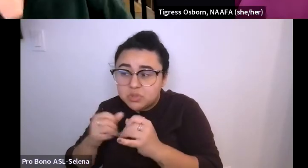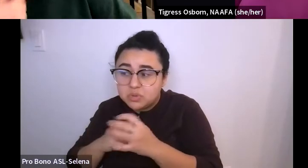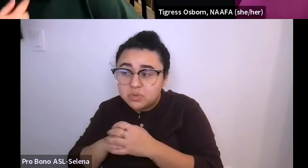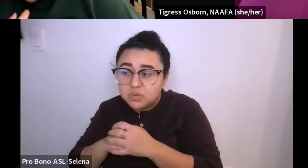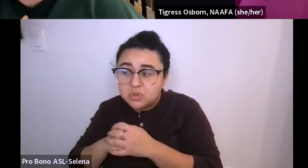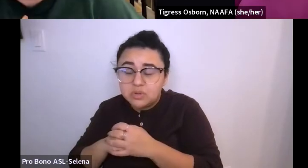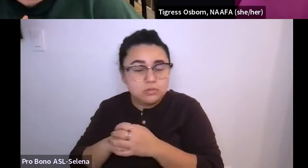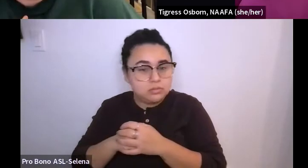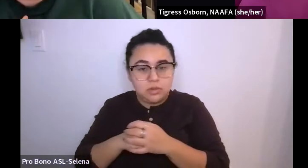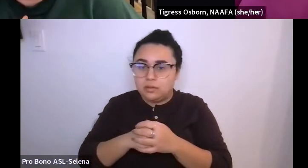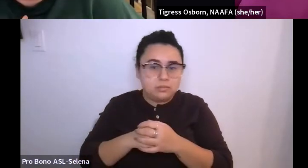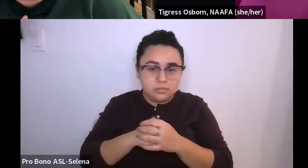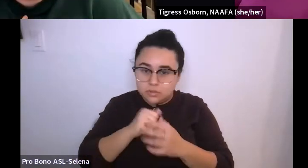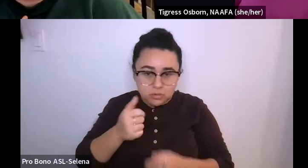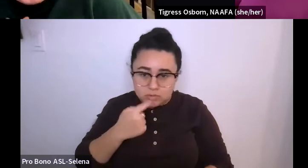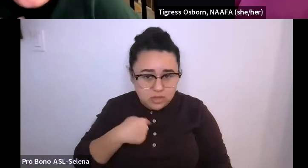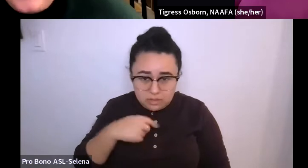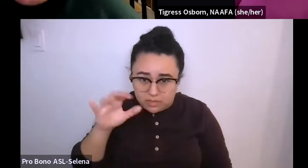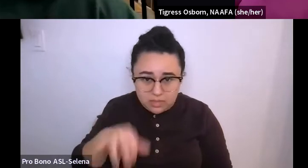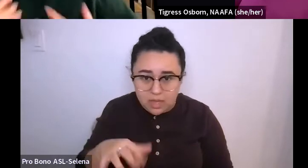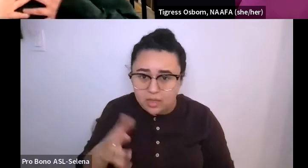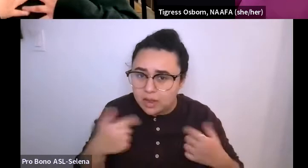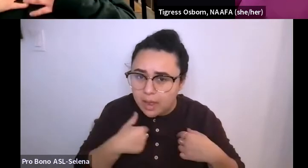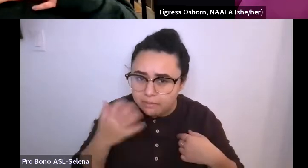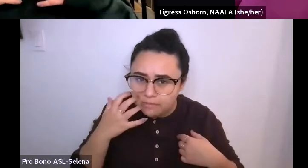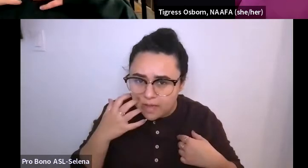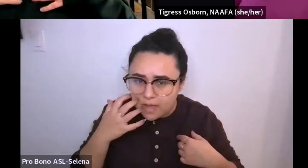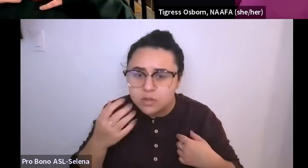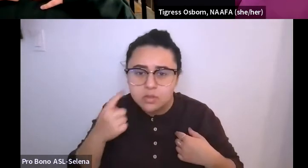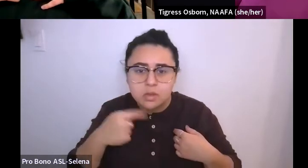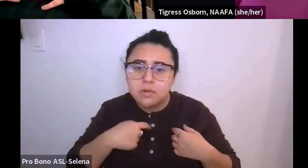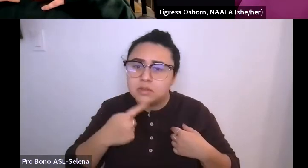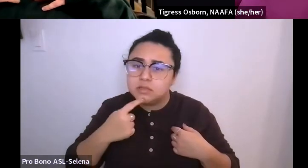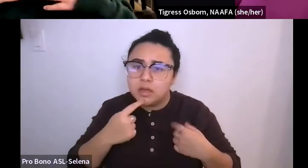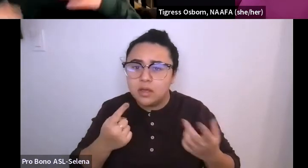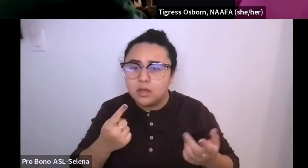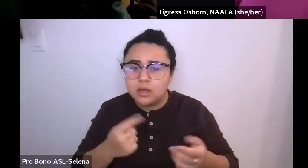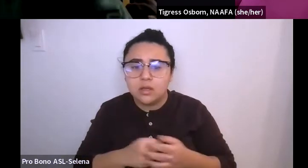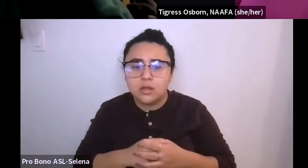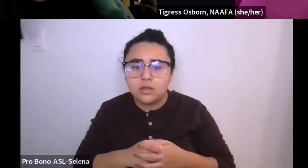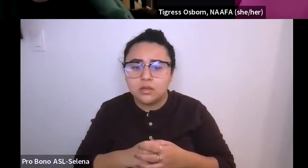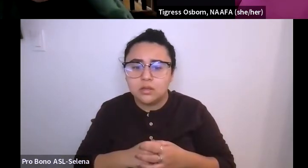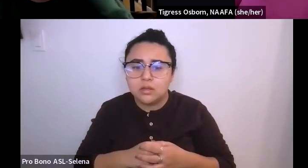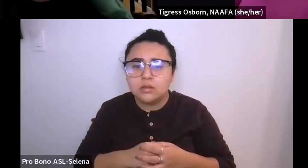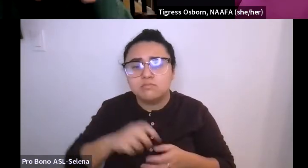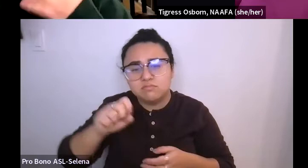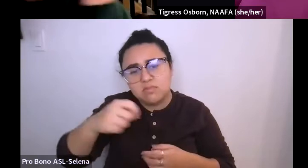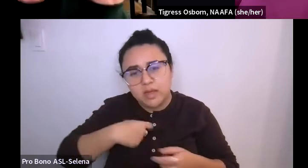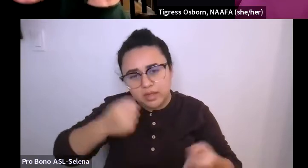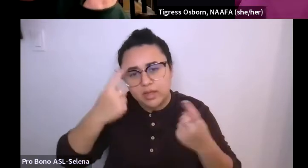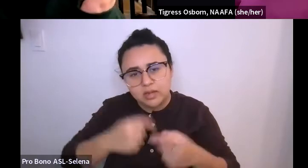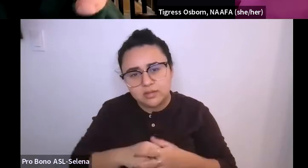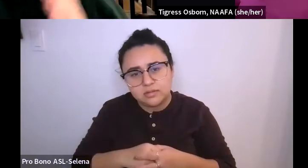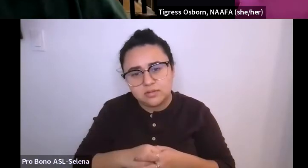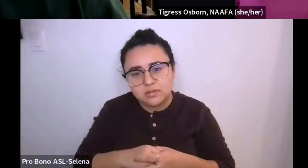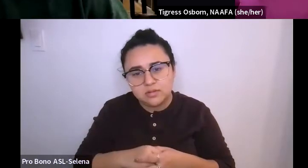like, I'm not the person you need to tell that to. Like, what? Why do you think I'm going to say, oh, yeah, I get it. Like, what?